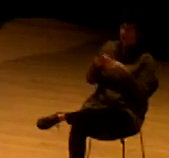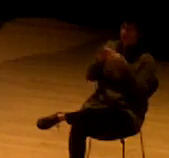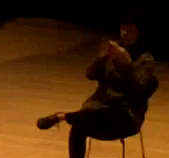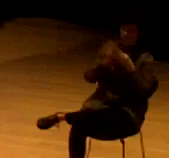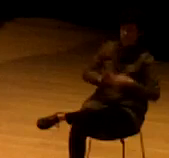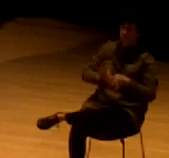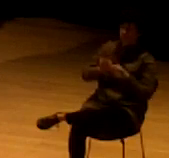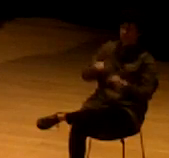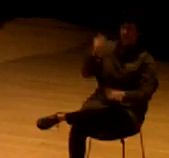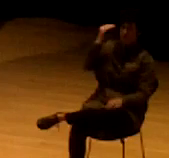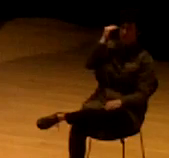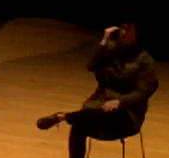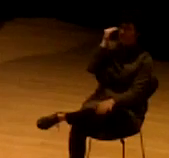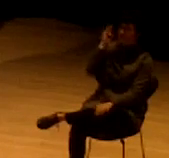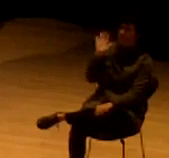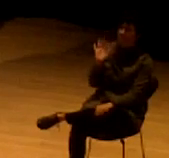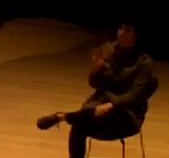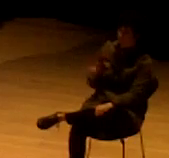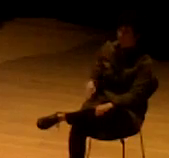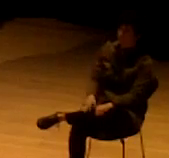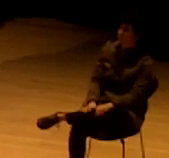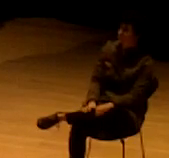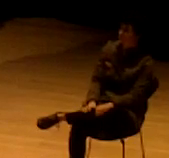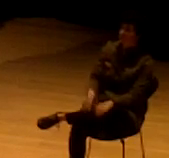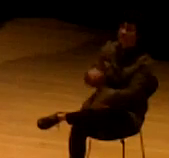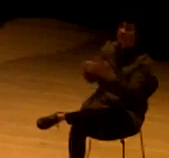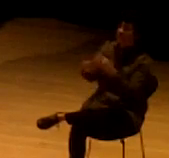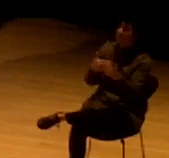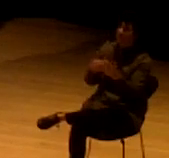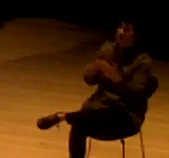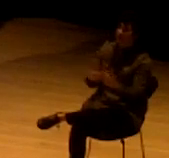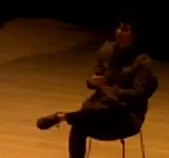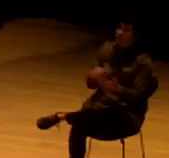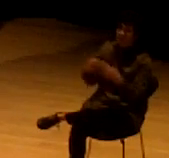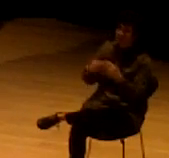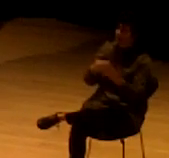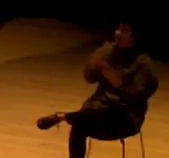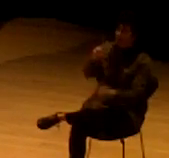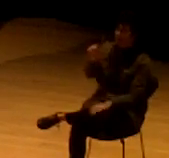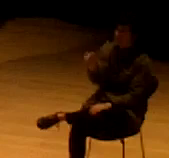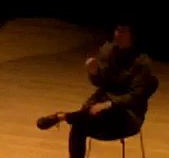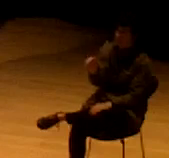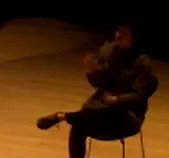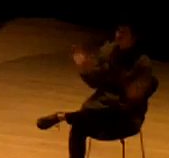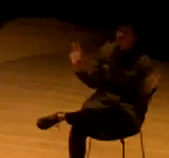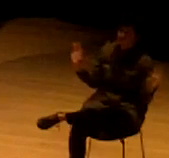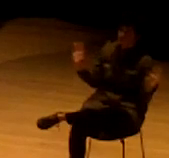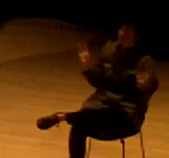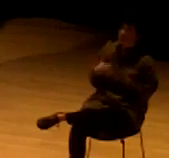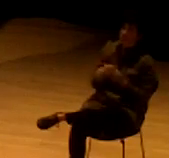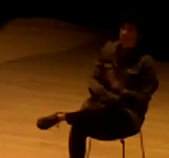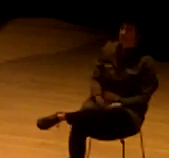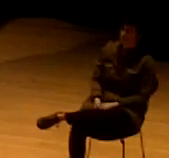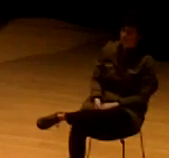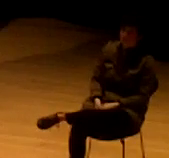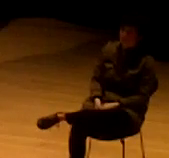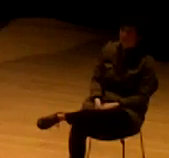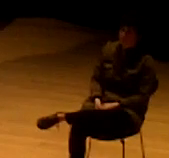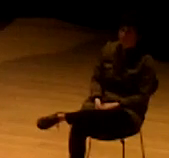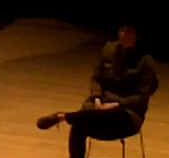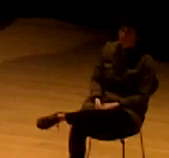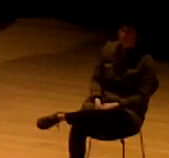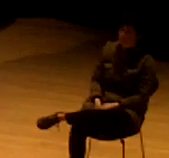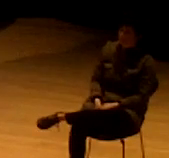body, regardless of the severity or how CP affects you. So we